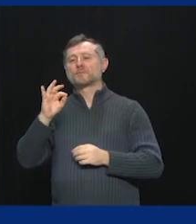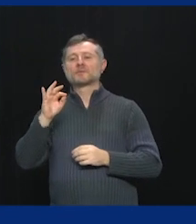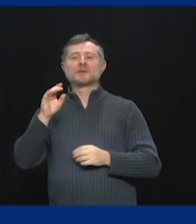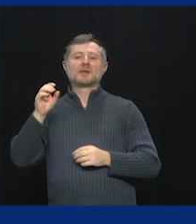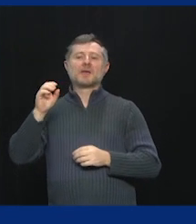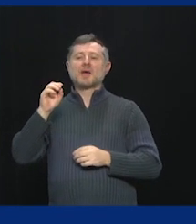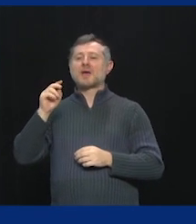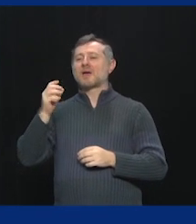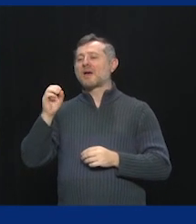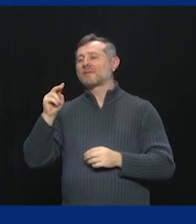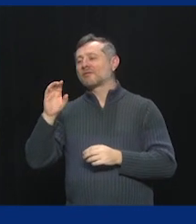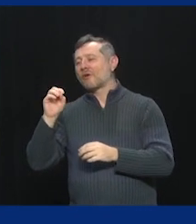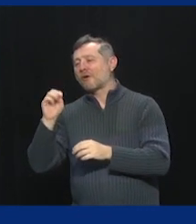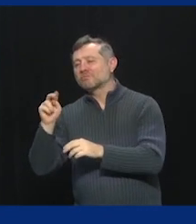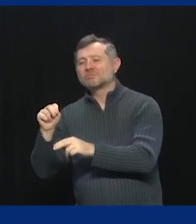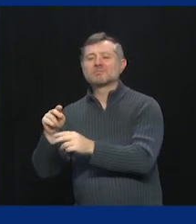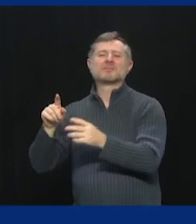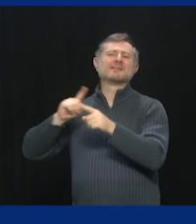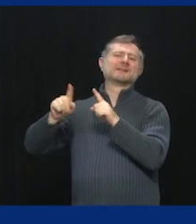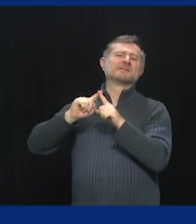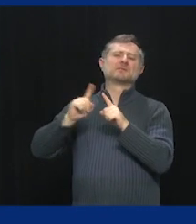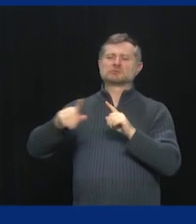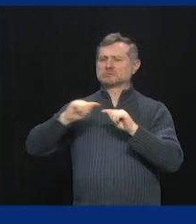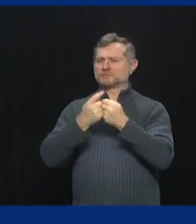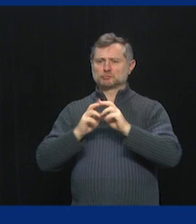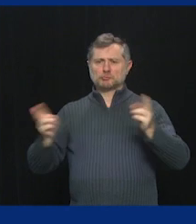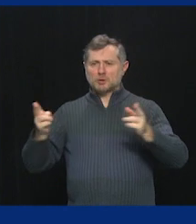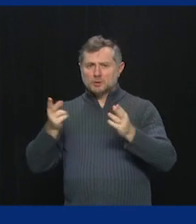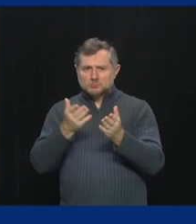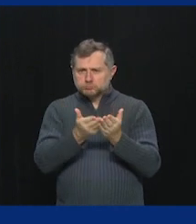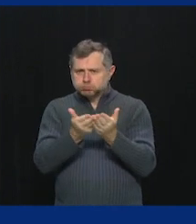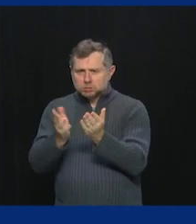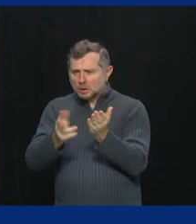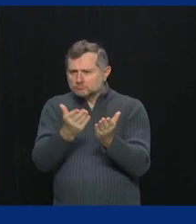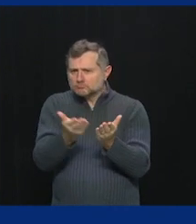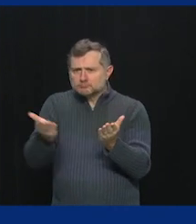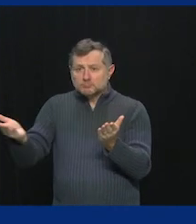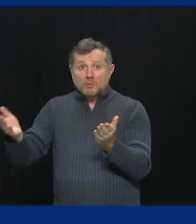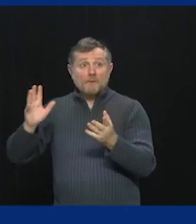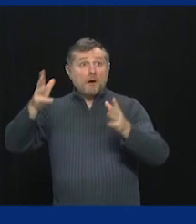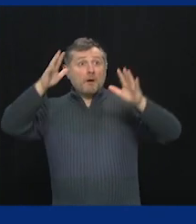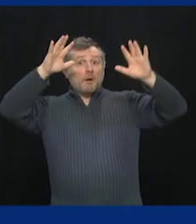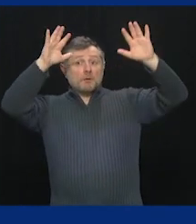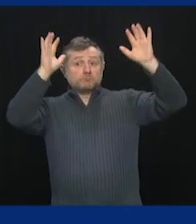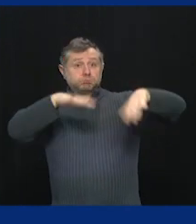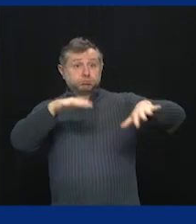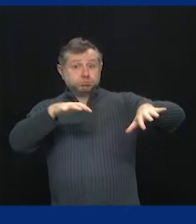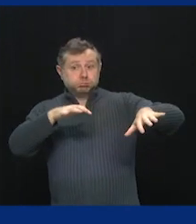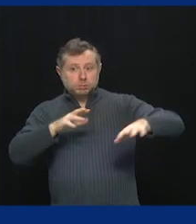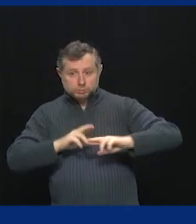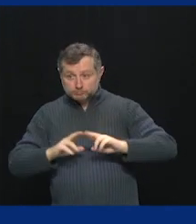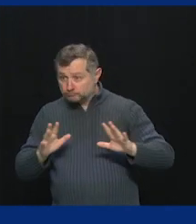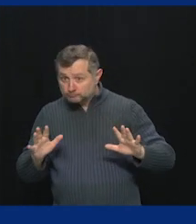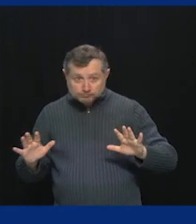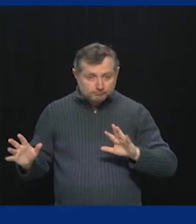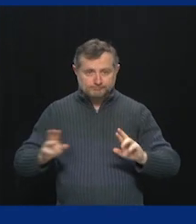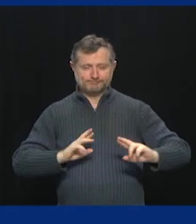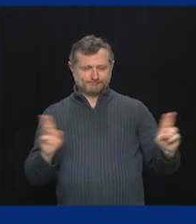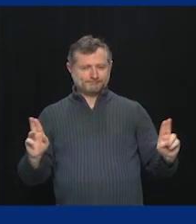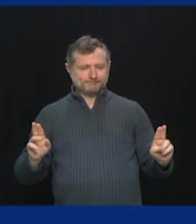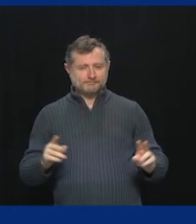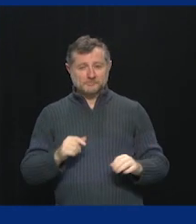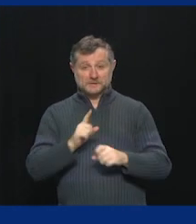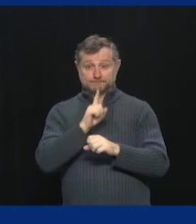Service. Those teams were in place at the time that the rains started, and were used